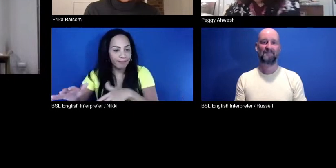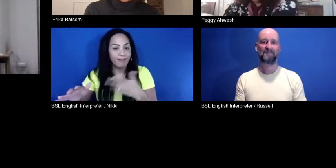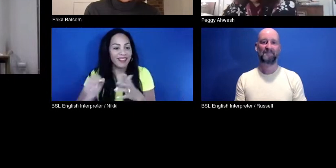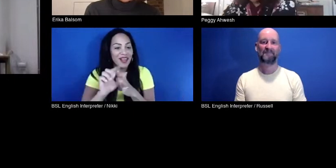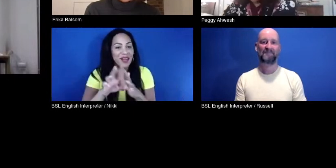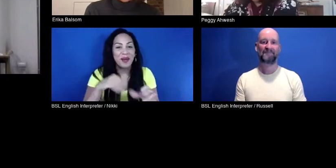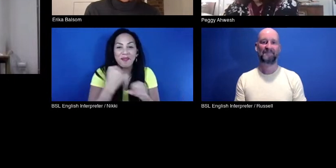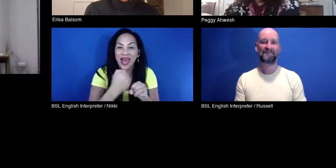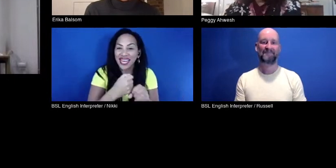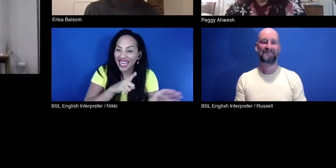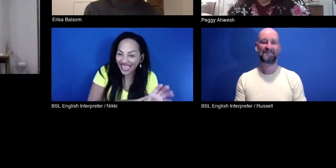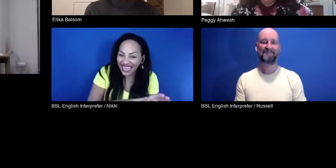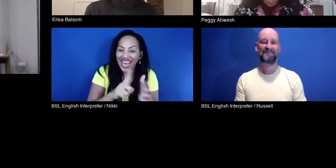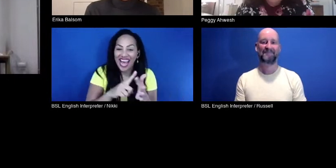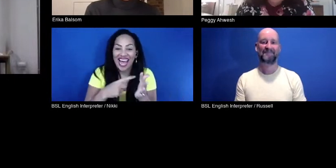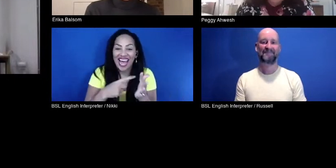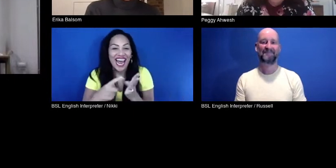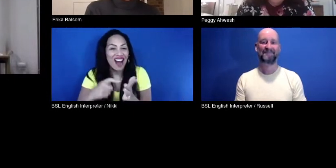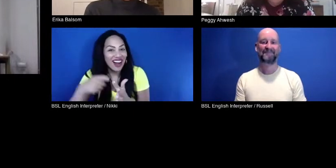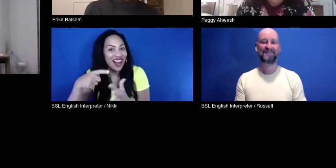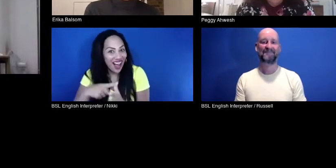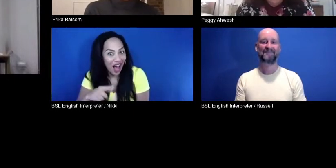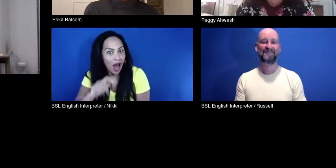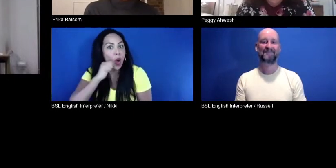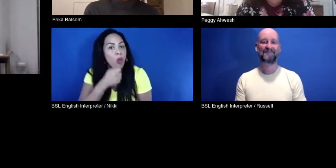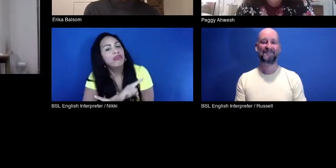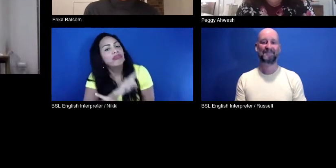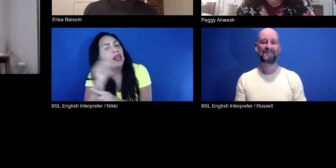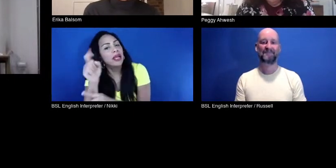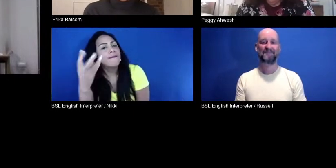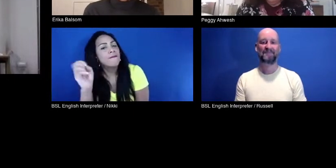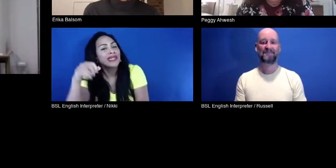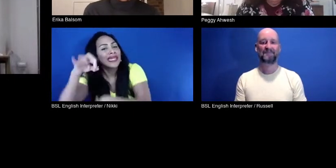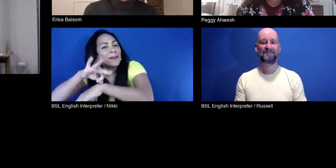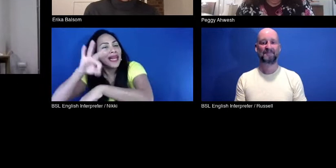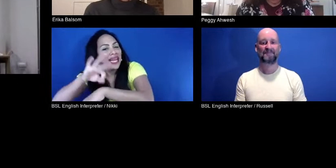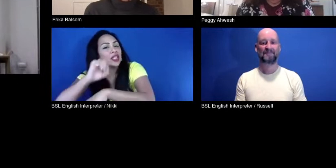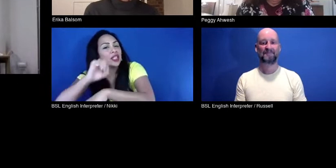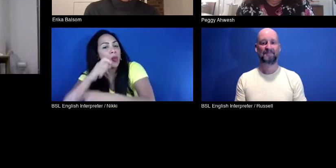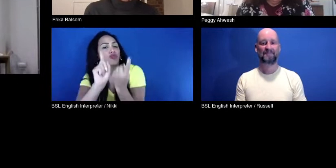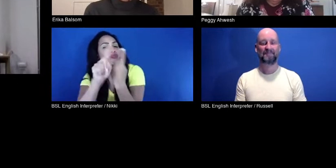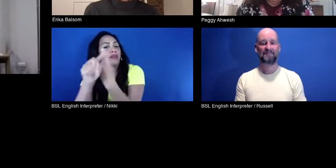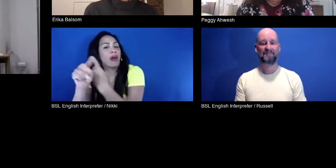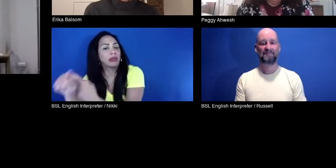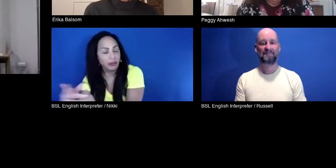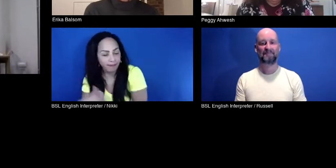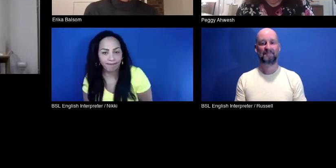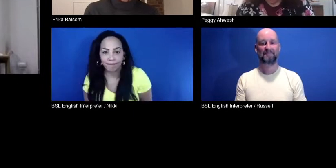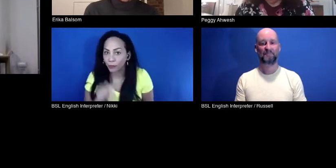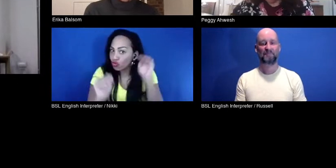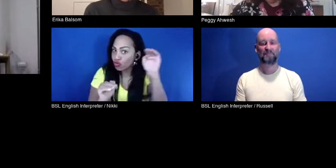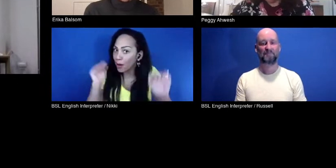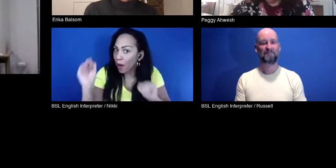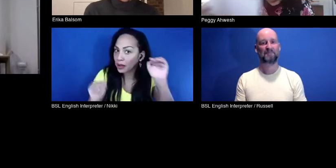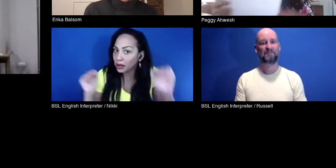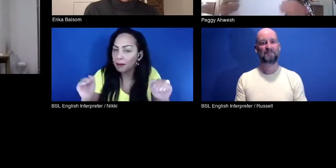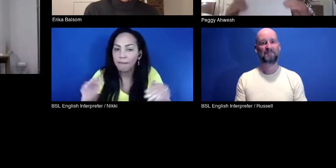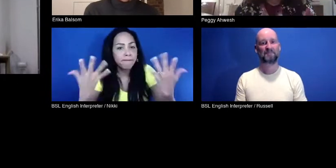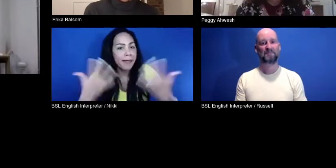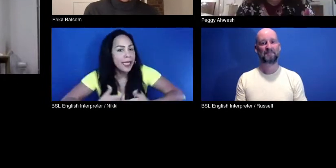Erika and Peggy will get to them at around the 40-minute mark. A reminder that any